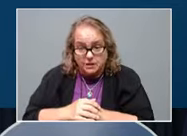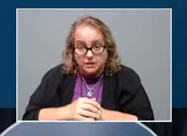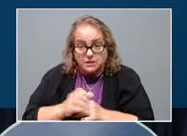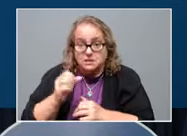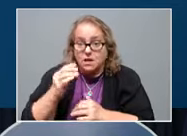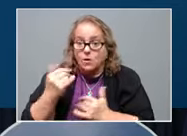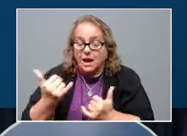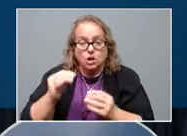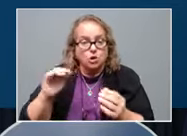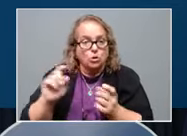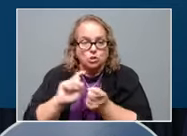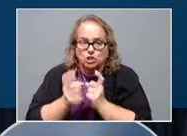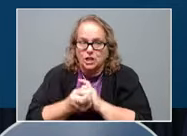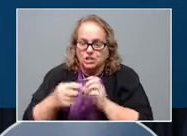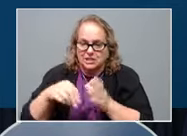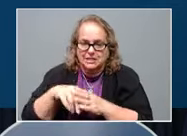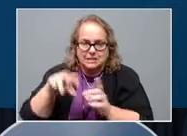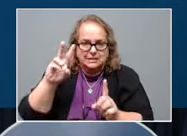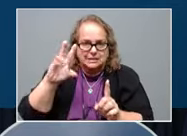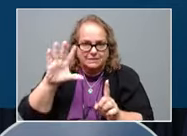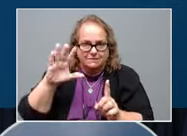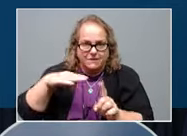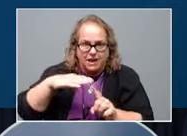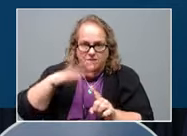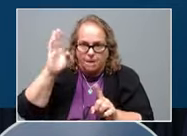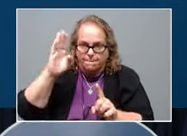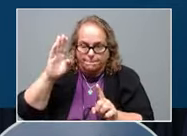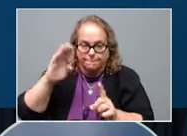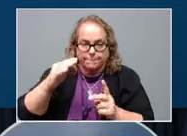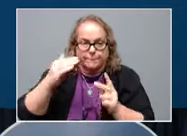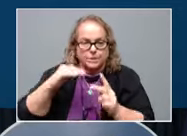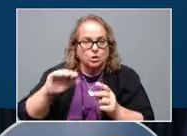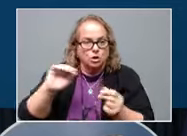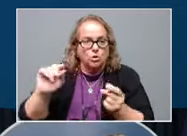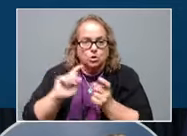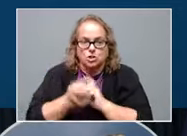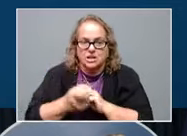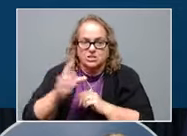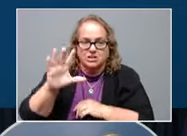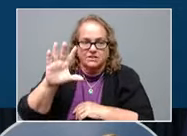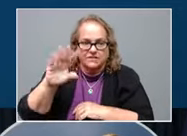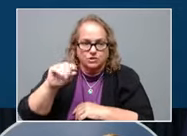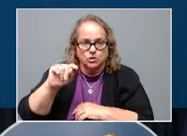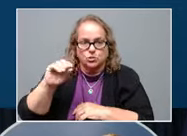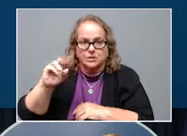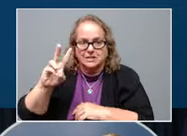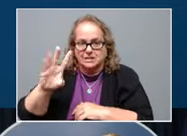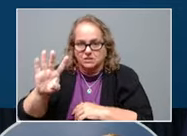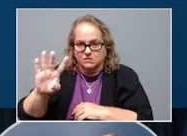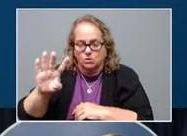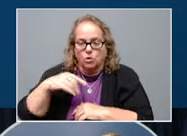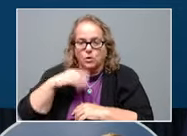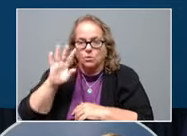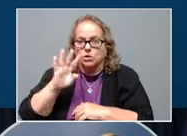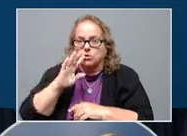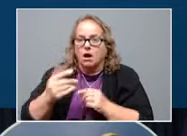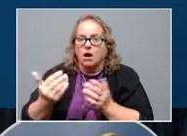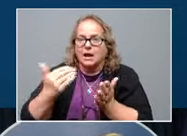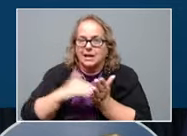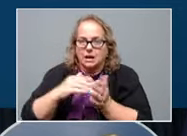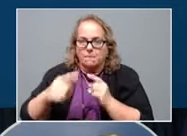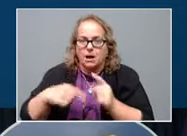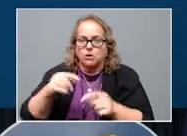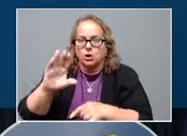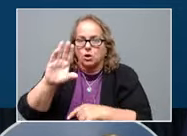in 65 and up, and no change in 50 to 64. We'll come back to talk about boosters and the recommendation that will